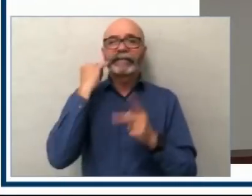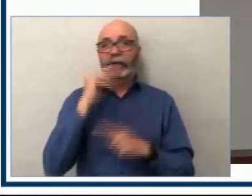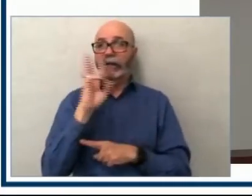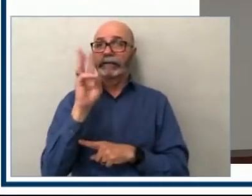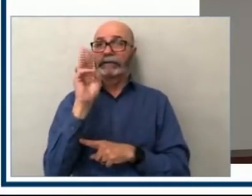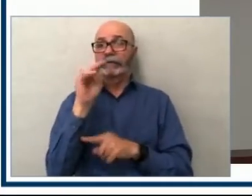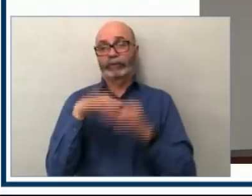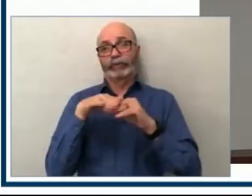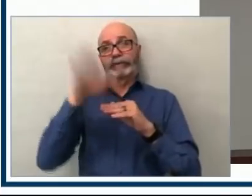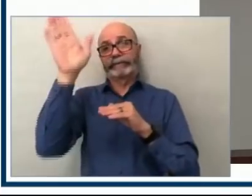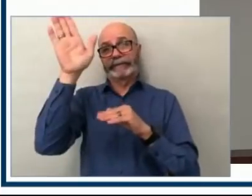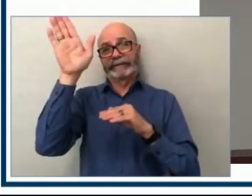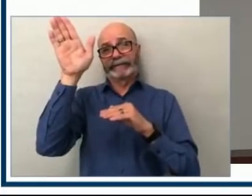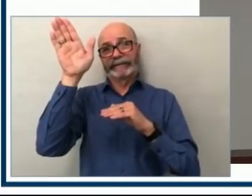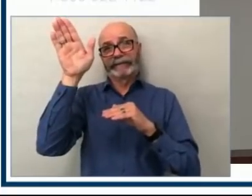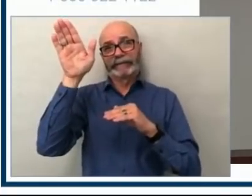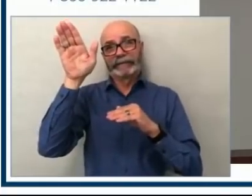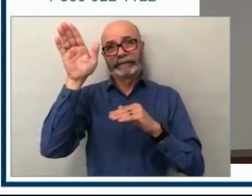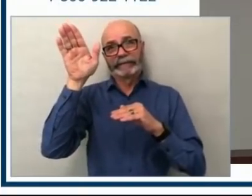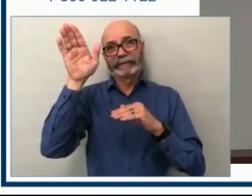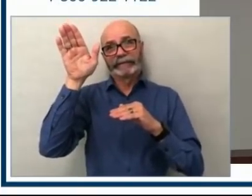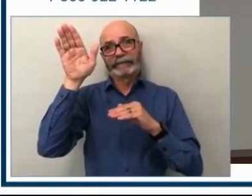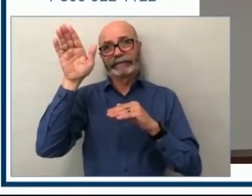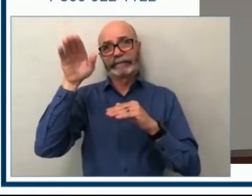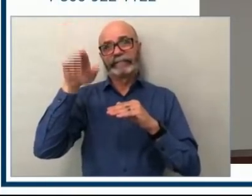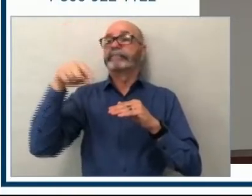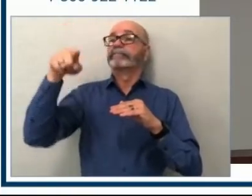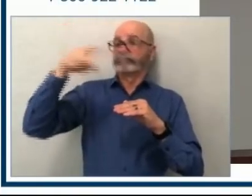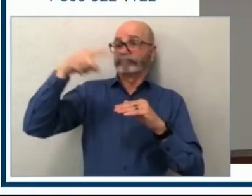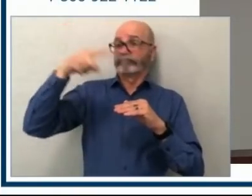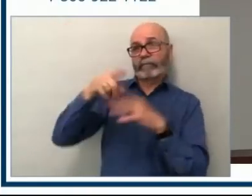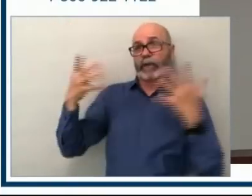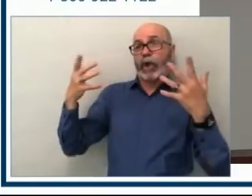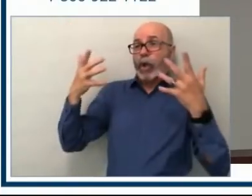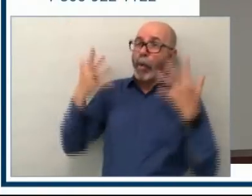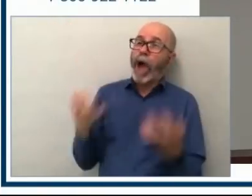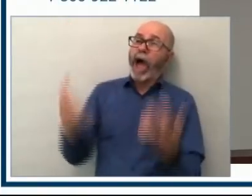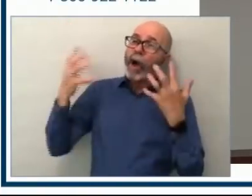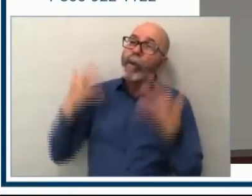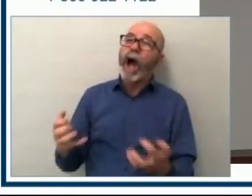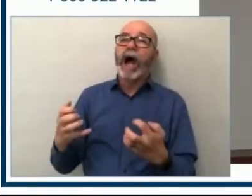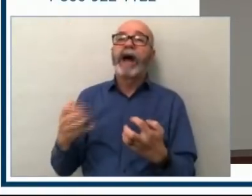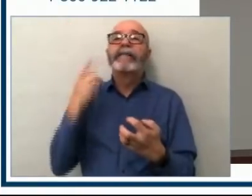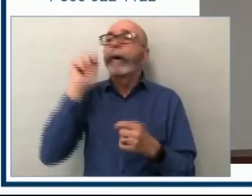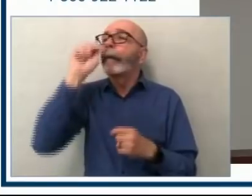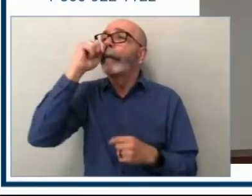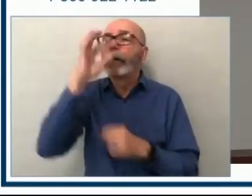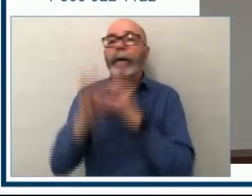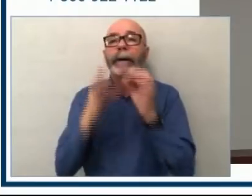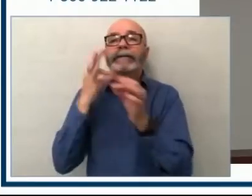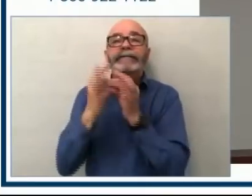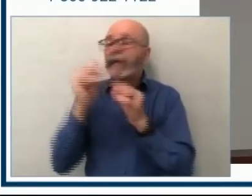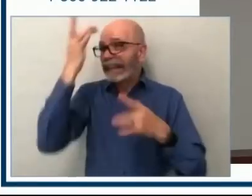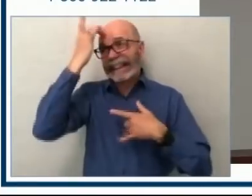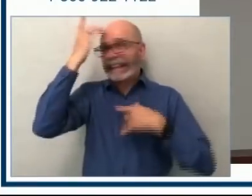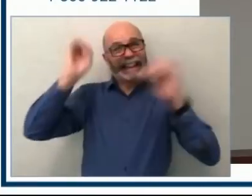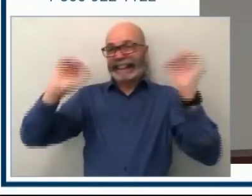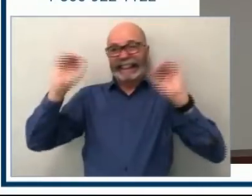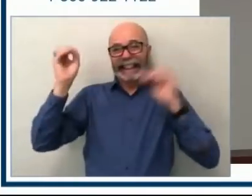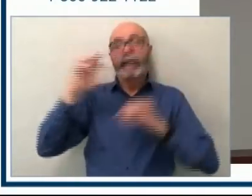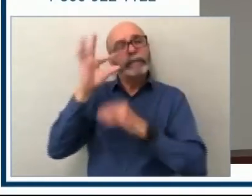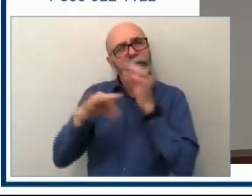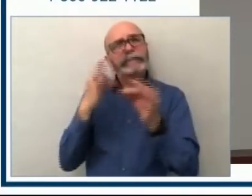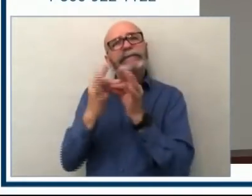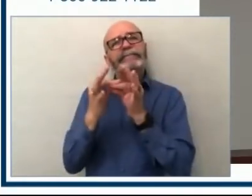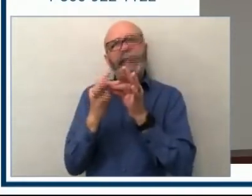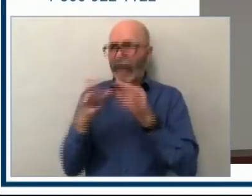part against COVID-19 with asymptomatic testing. And they're anxious to say, there are a lot of questions about, well,